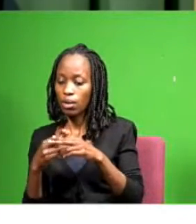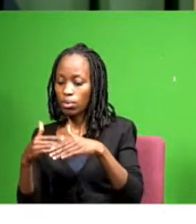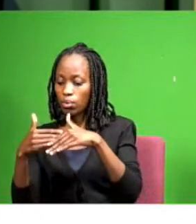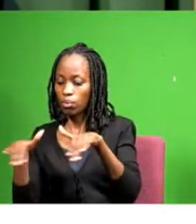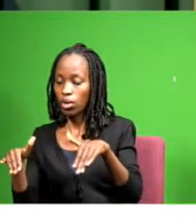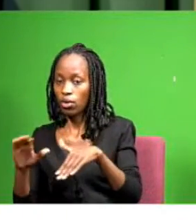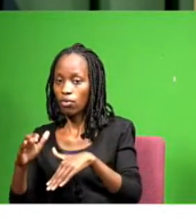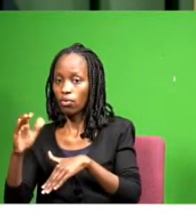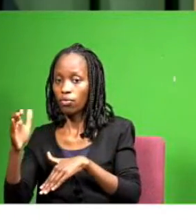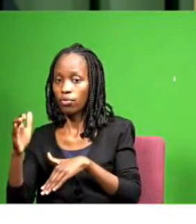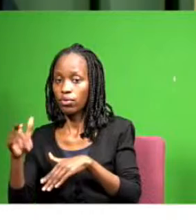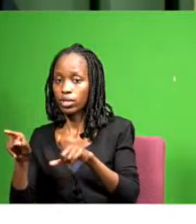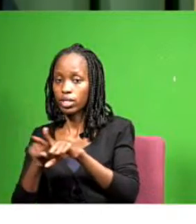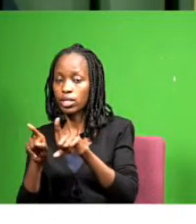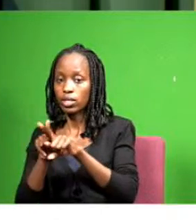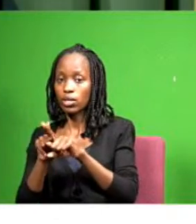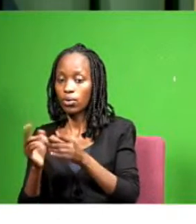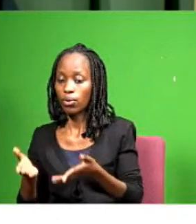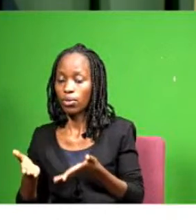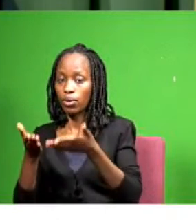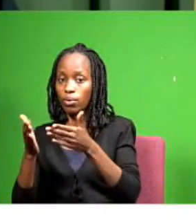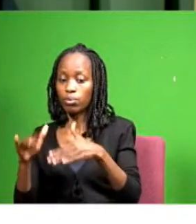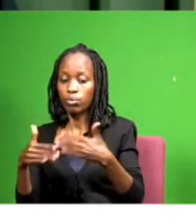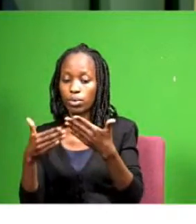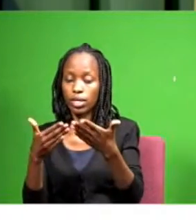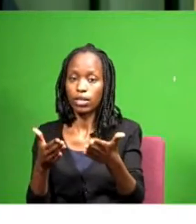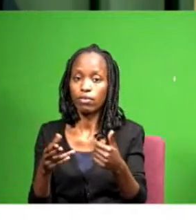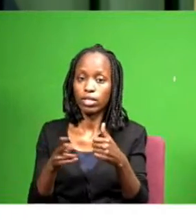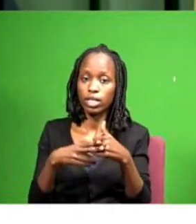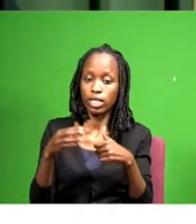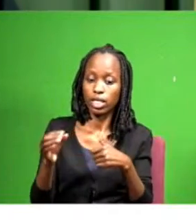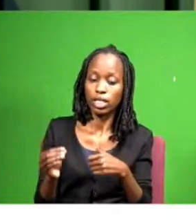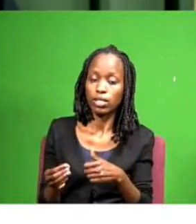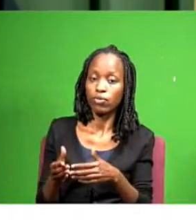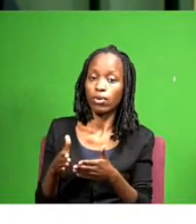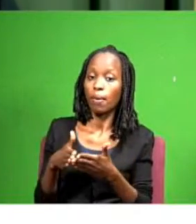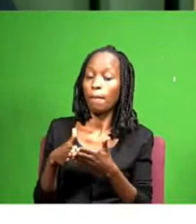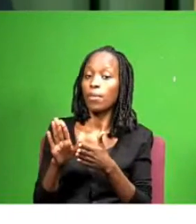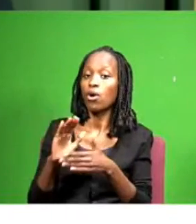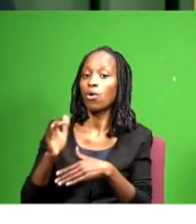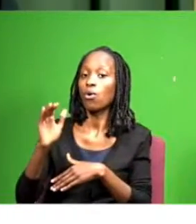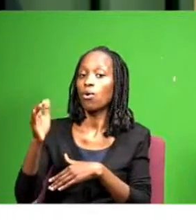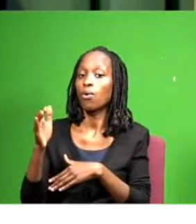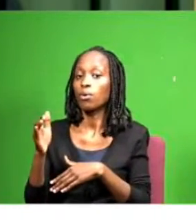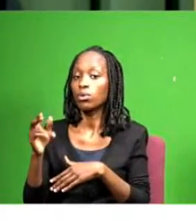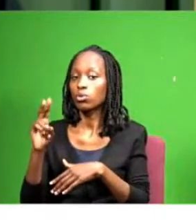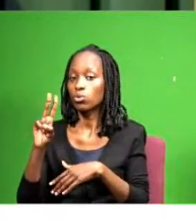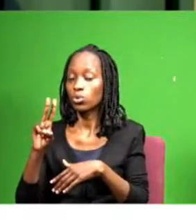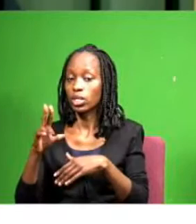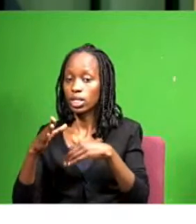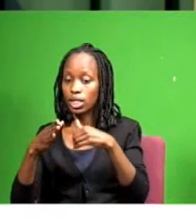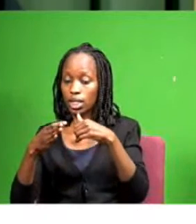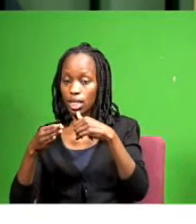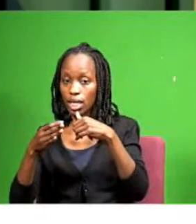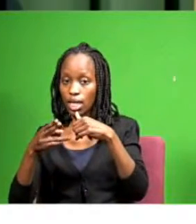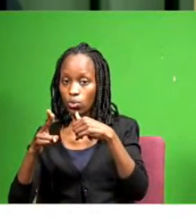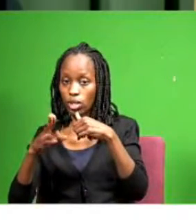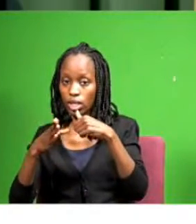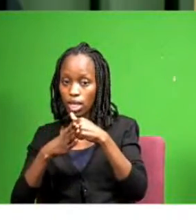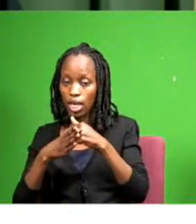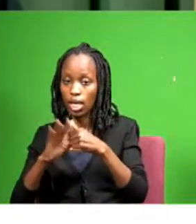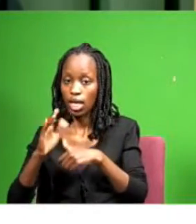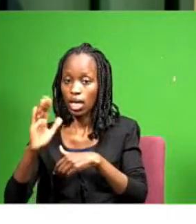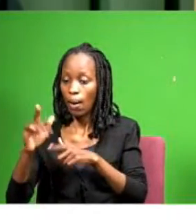promoters decided to allocate the proposed 70 additional constituencies to 29 counties, but left it to